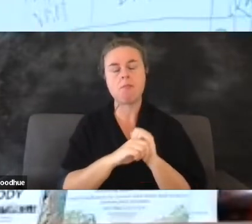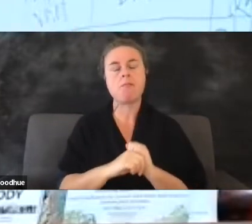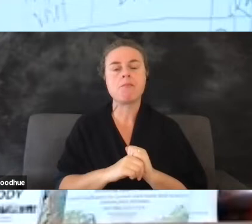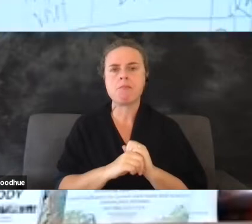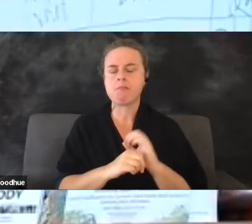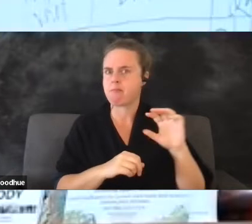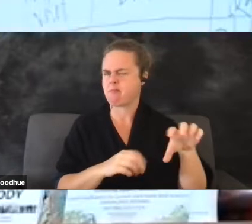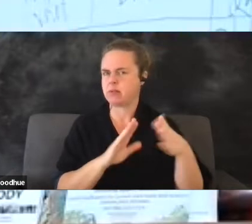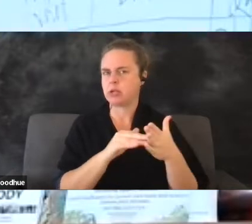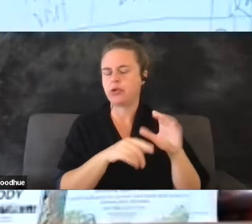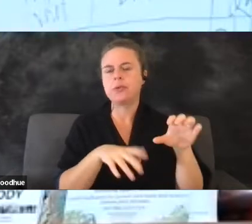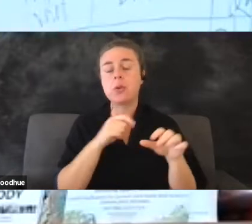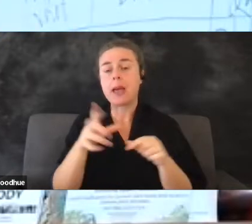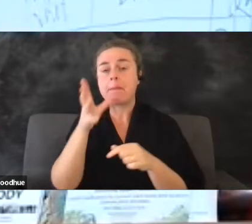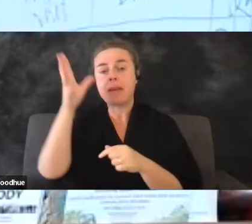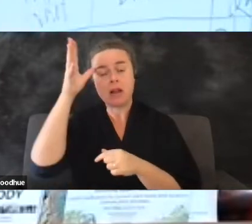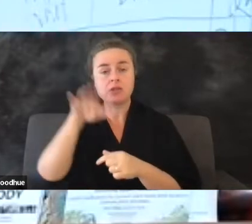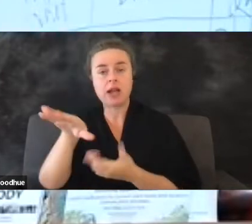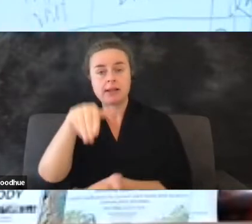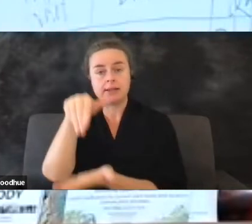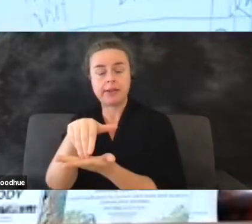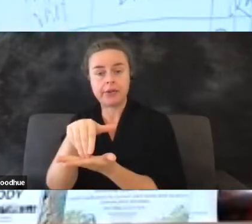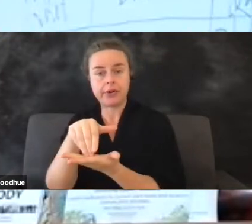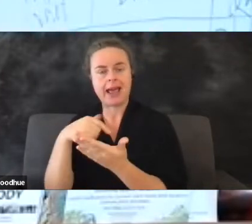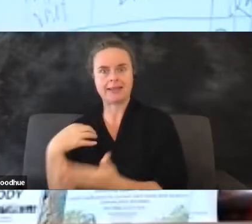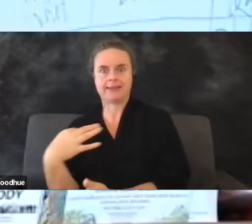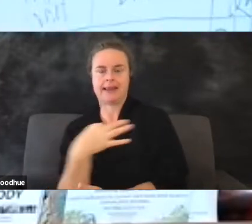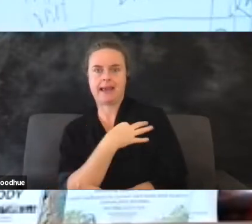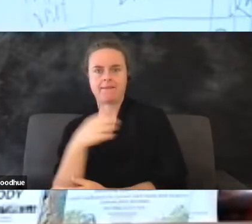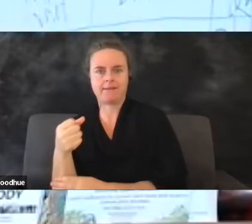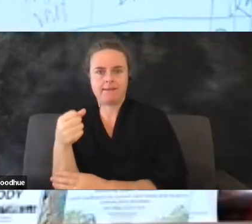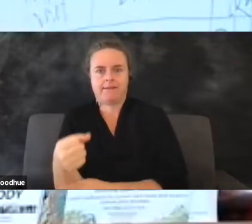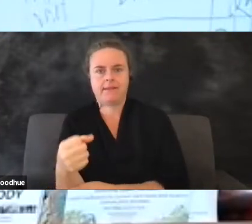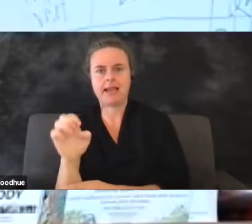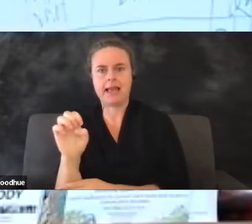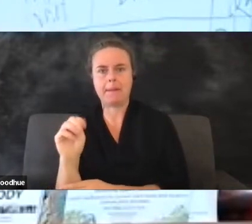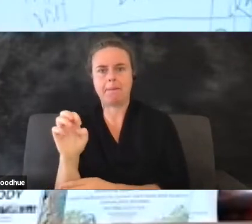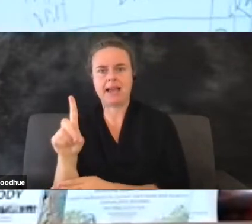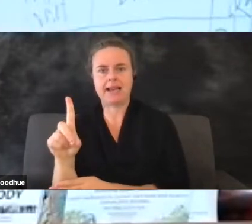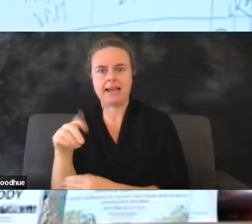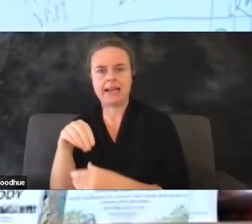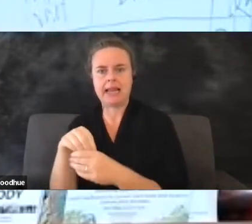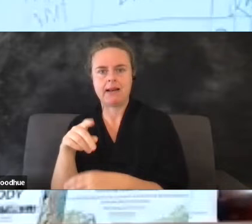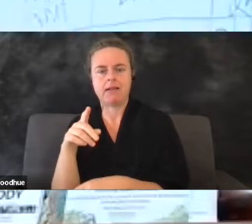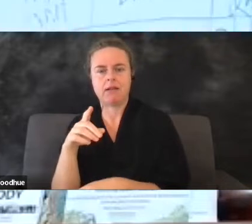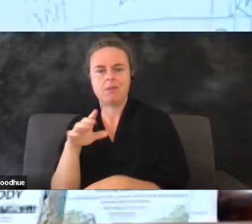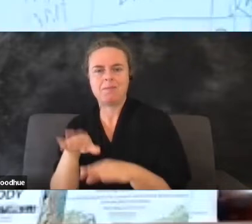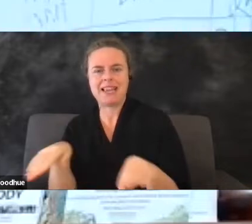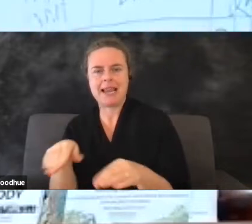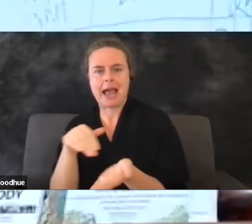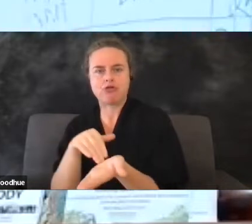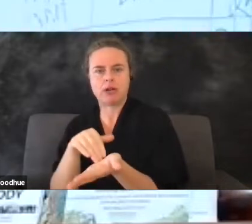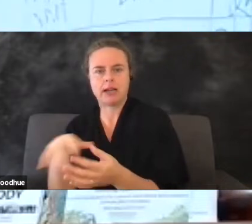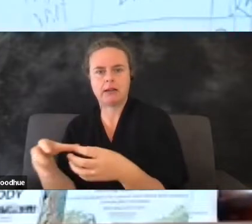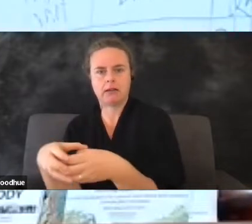the Parent-Child Center has a staff that is embedded in the pediatric practice. And so right now in the state of Vermont, we